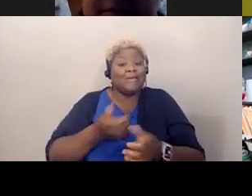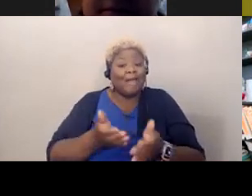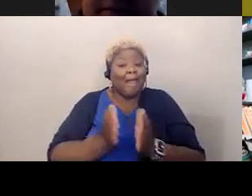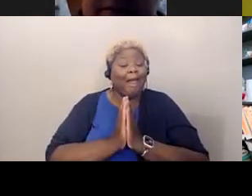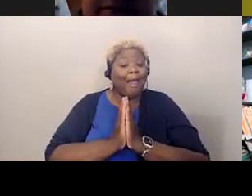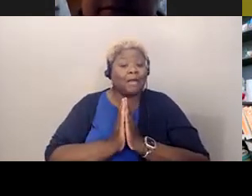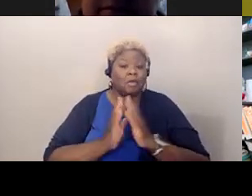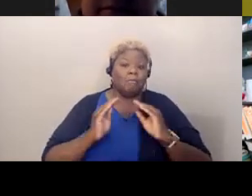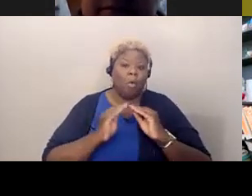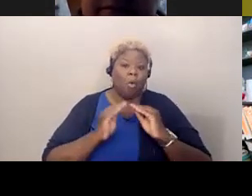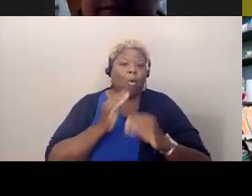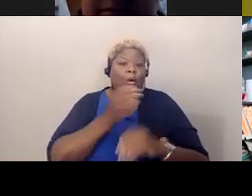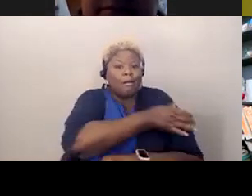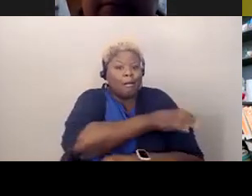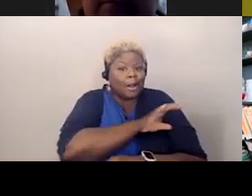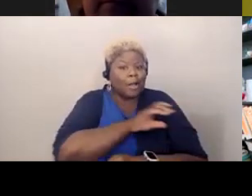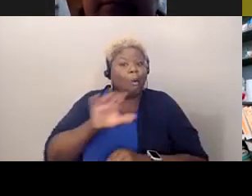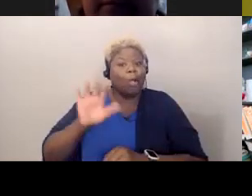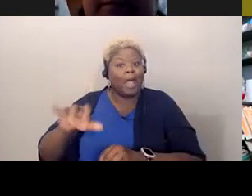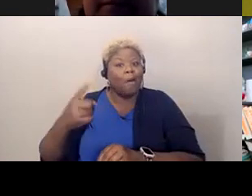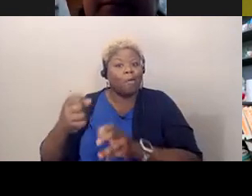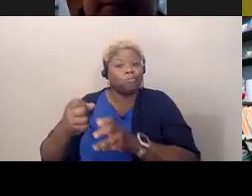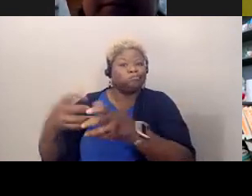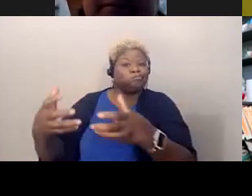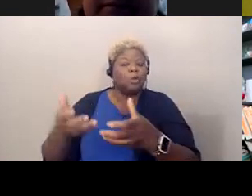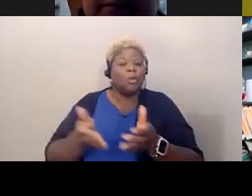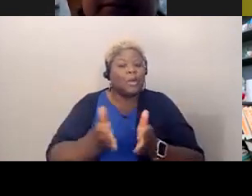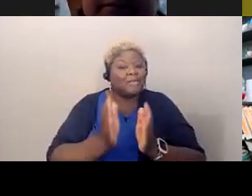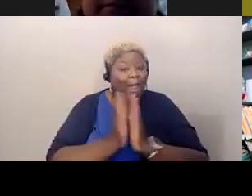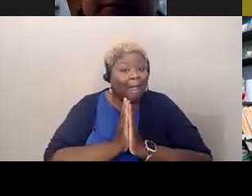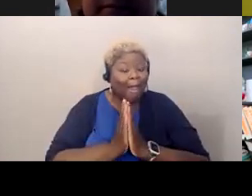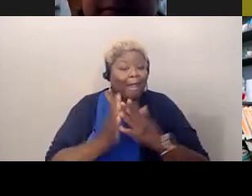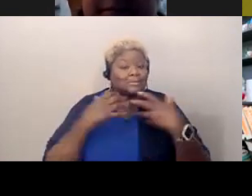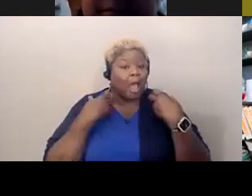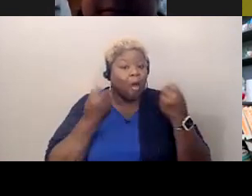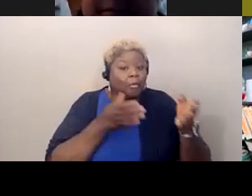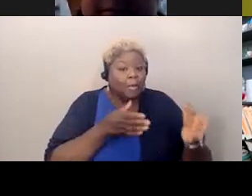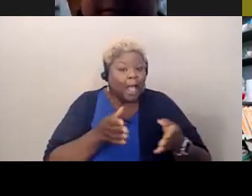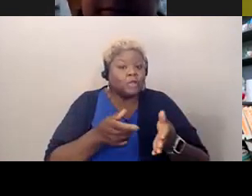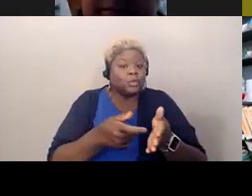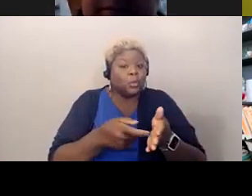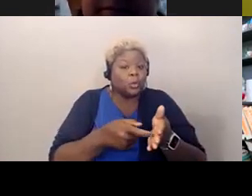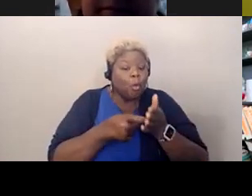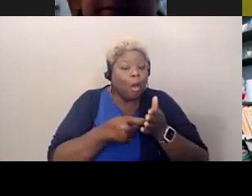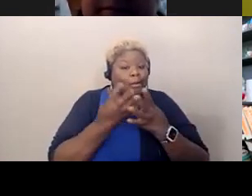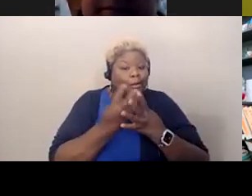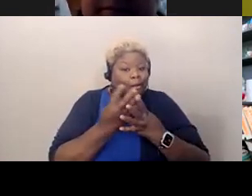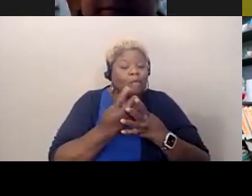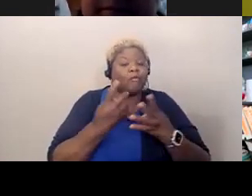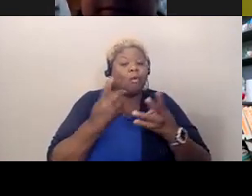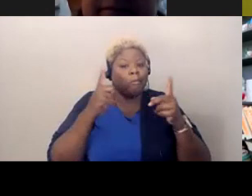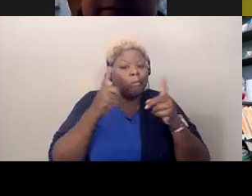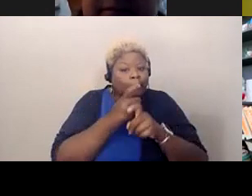an additional clinic, an expansion of that clinic. We've asked health plans to require screening for comorbid medical